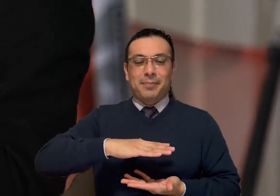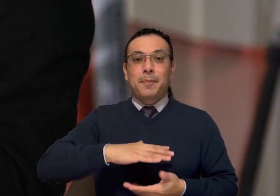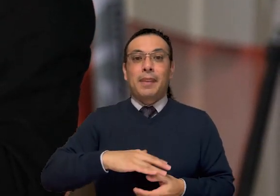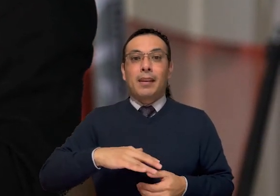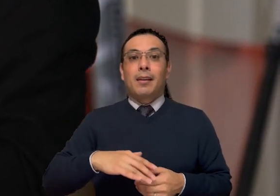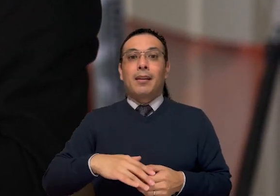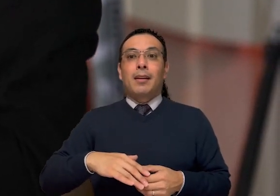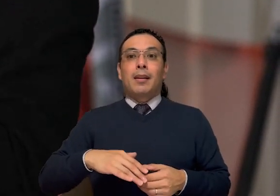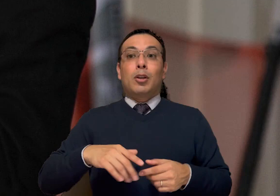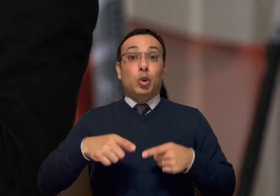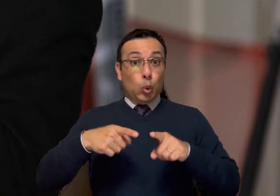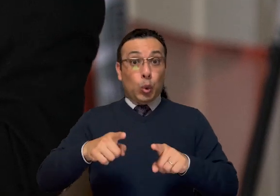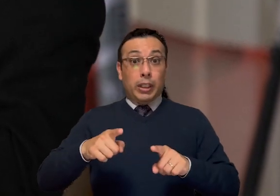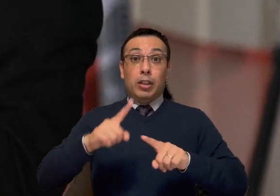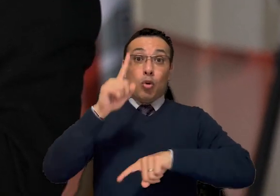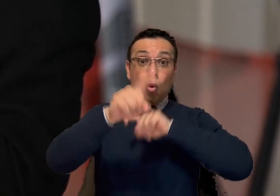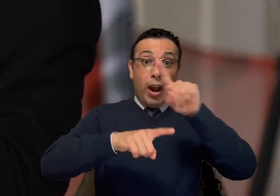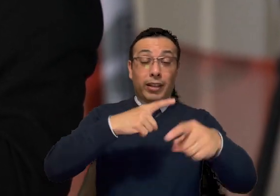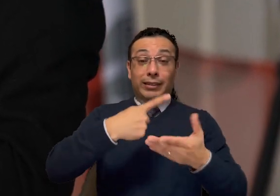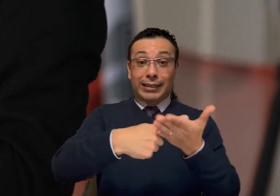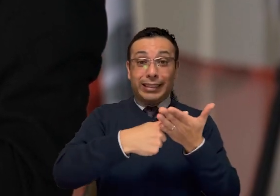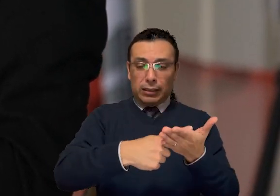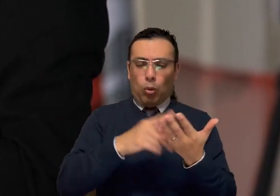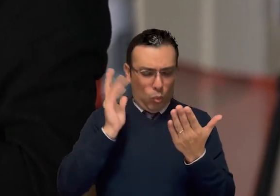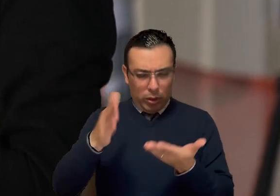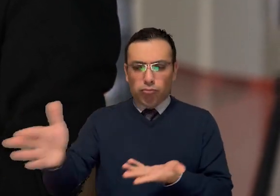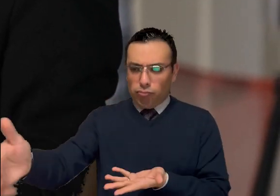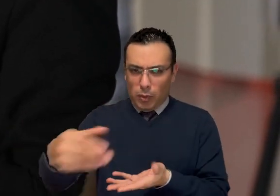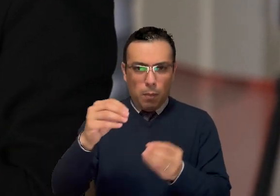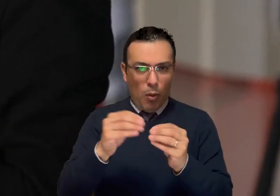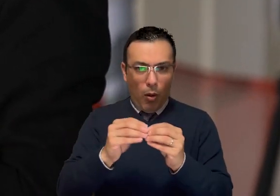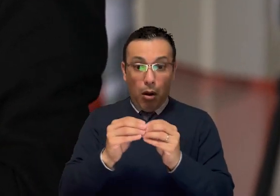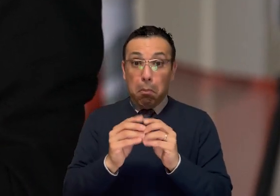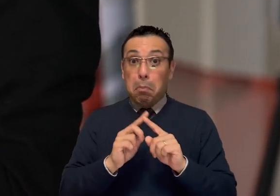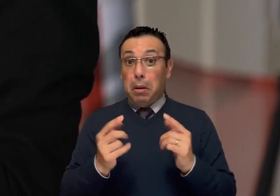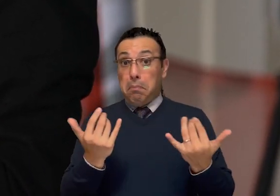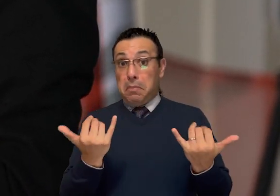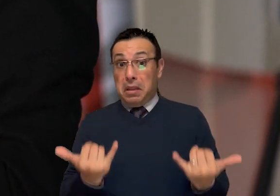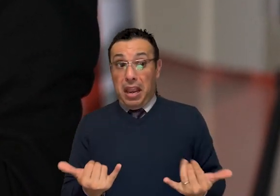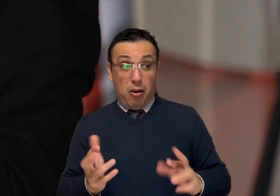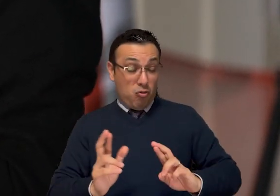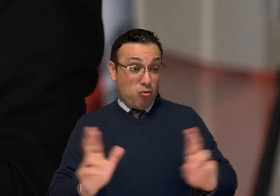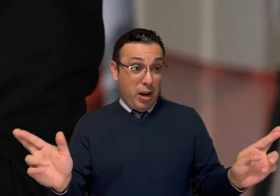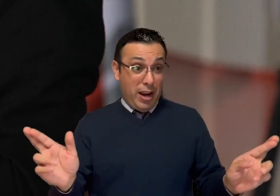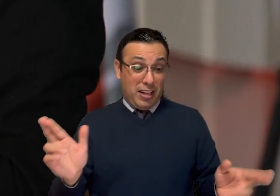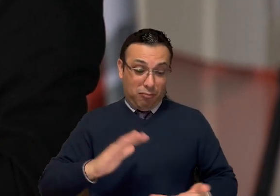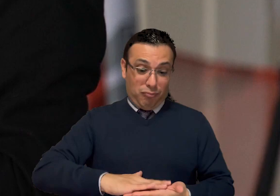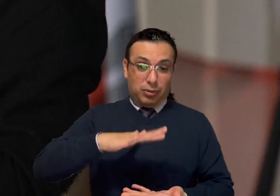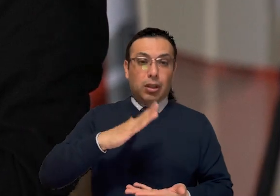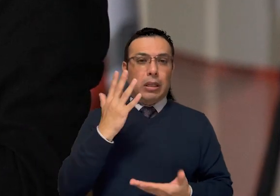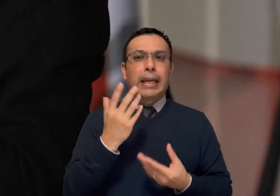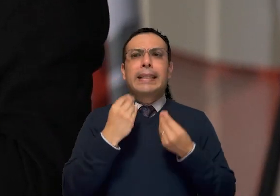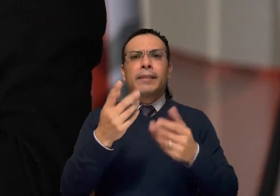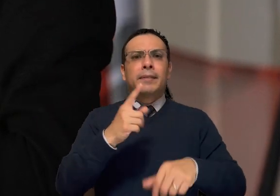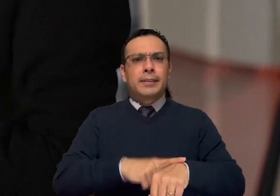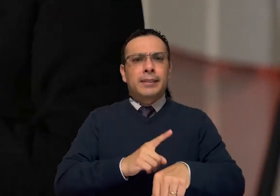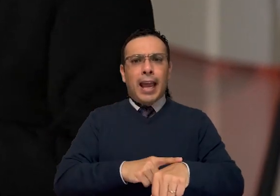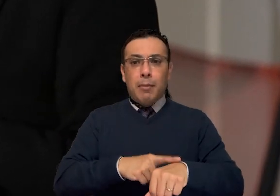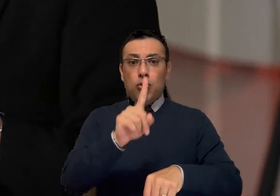start getting them in, I want to make sure that we get as much time to answer questions as possible.